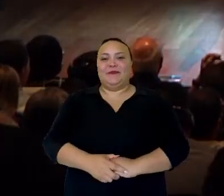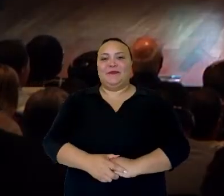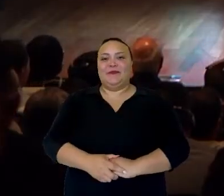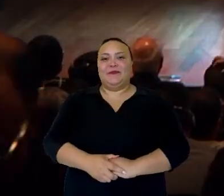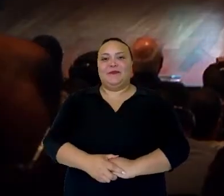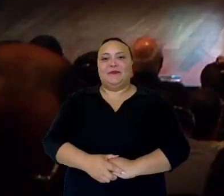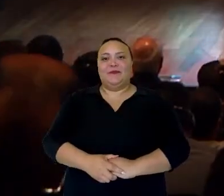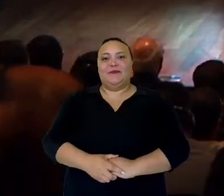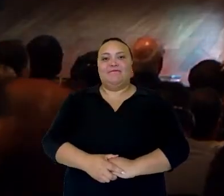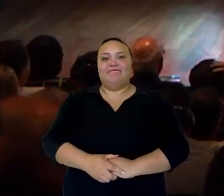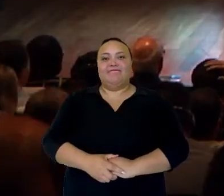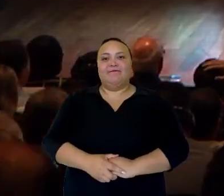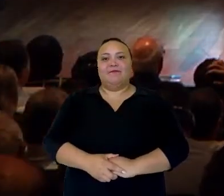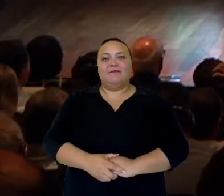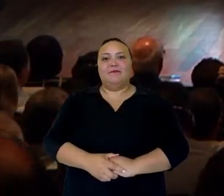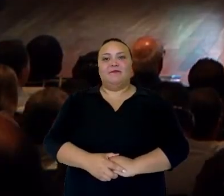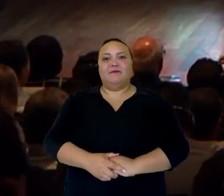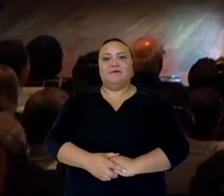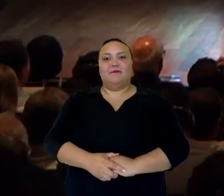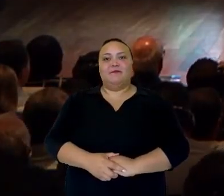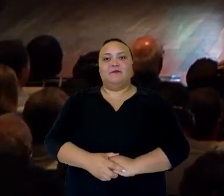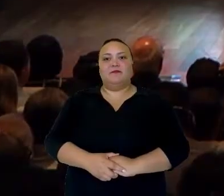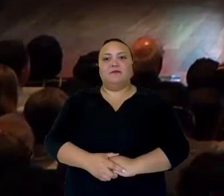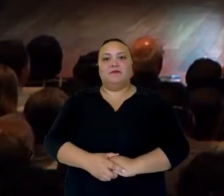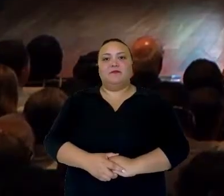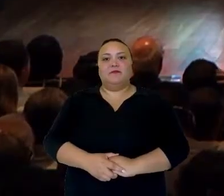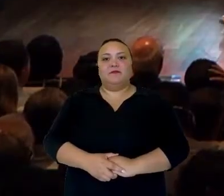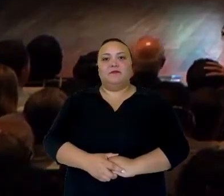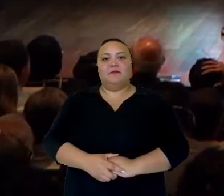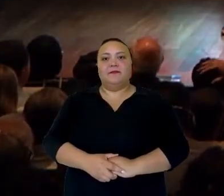And I'm sorry I was not next to you, and